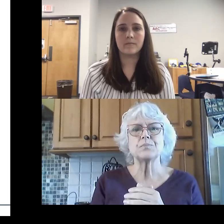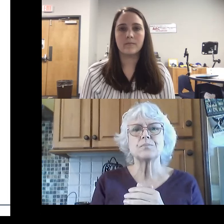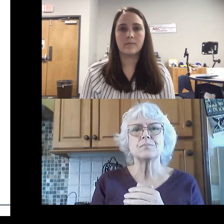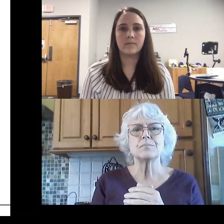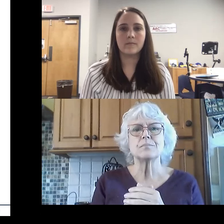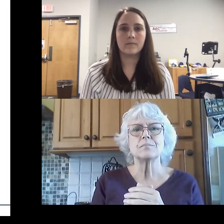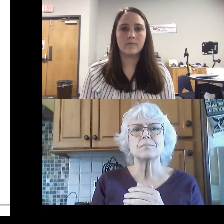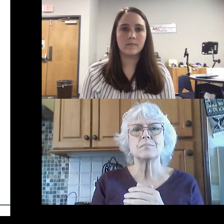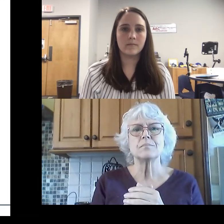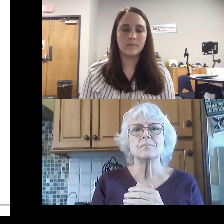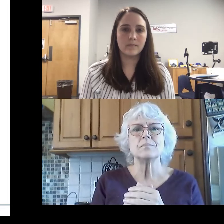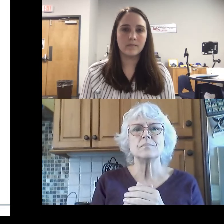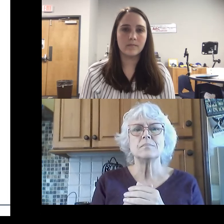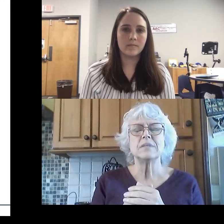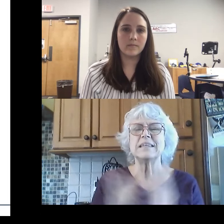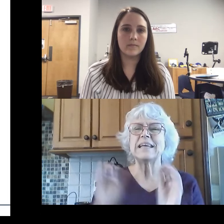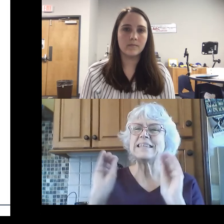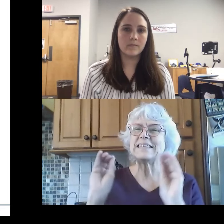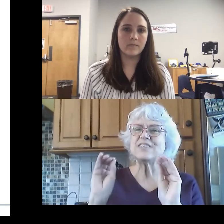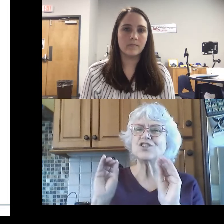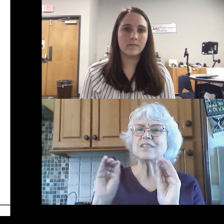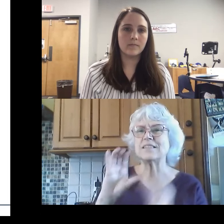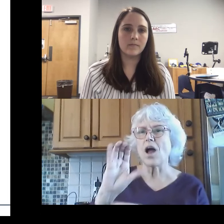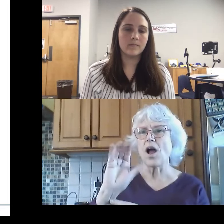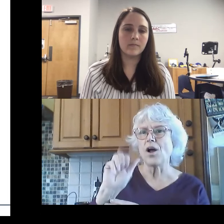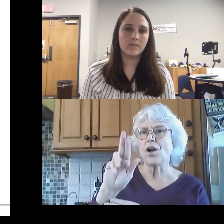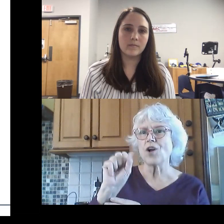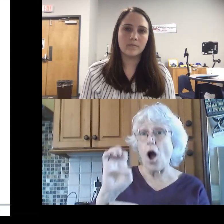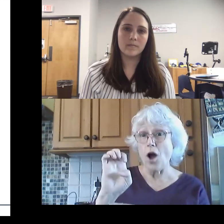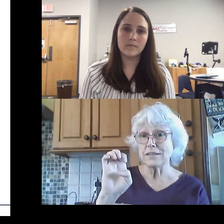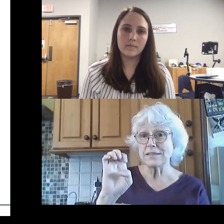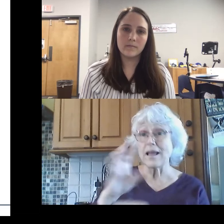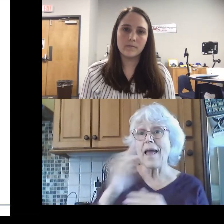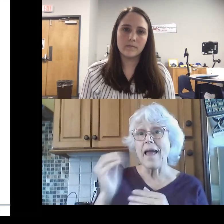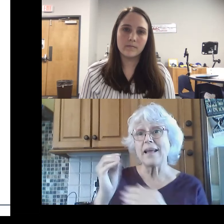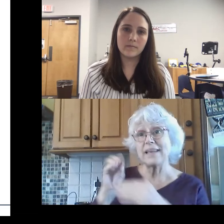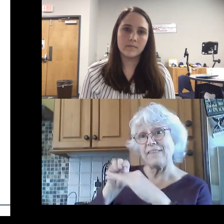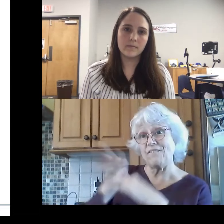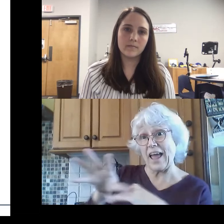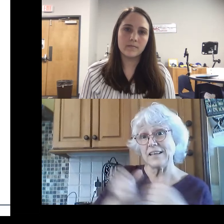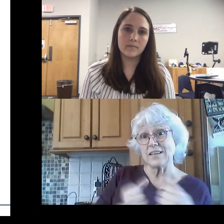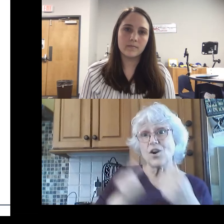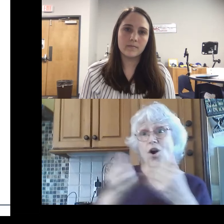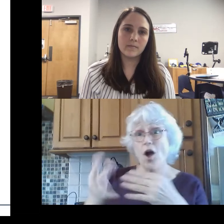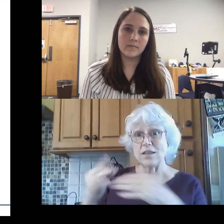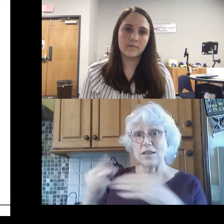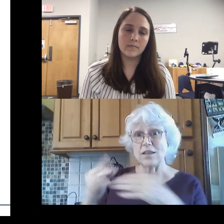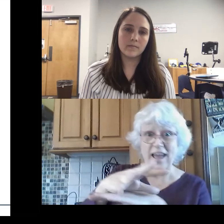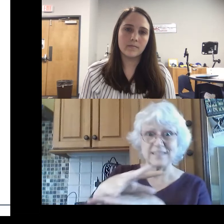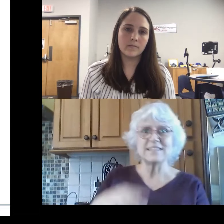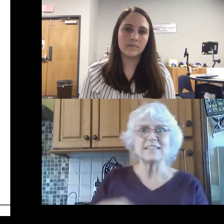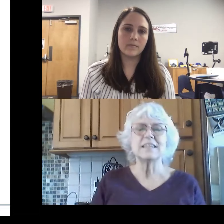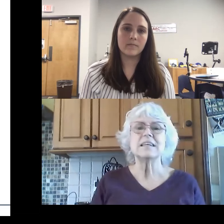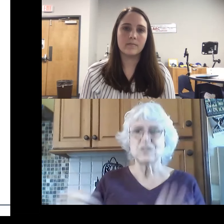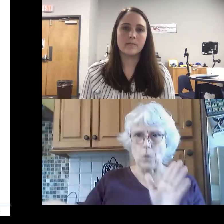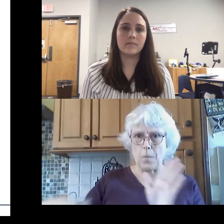it teaches cause and effect, as we're going to see when we plug it into the plane. So you would plug it into back